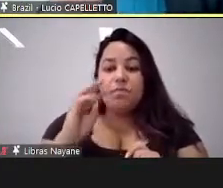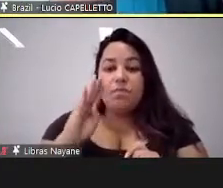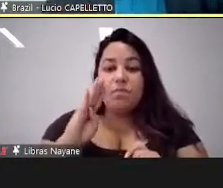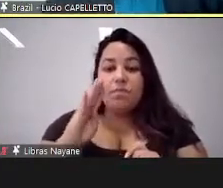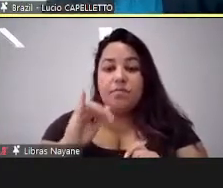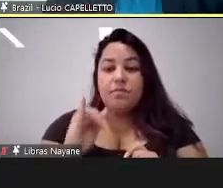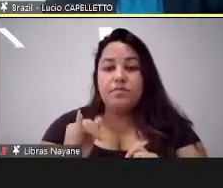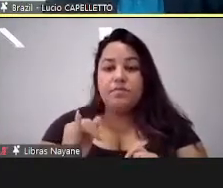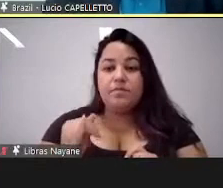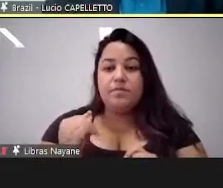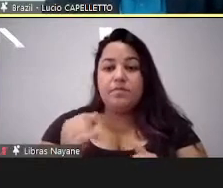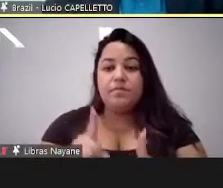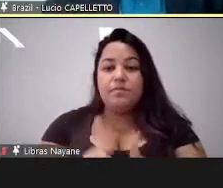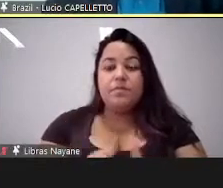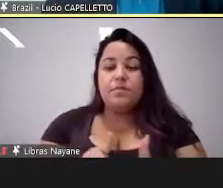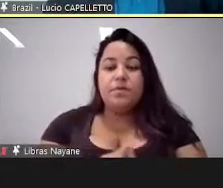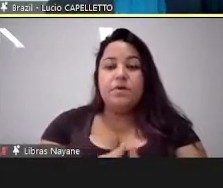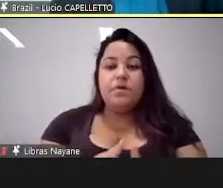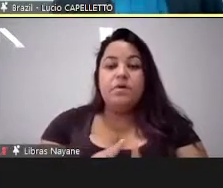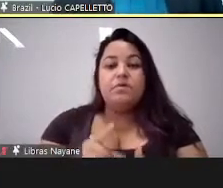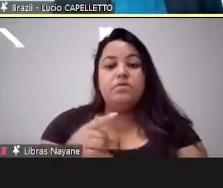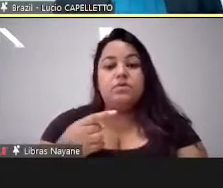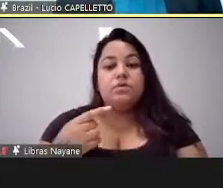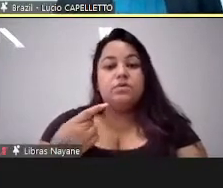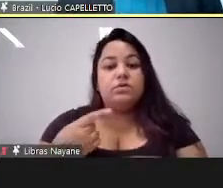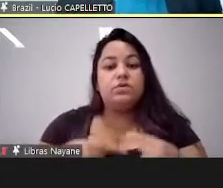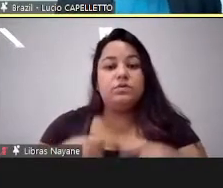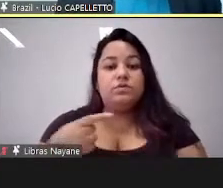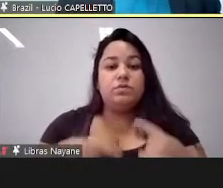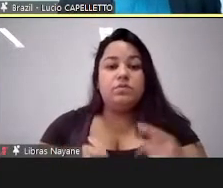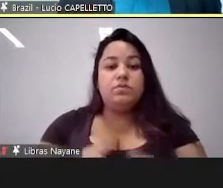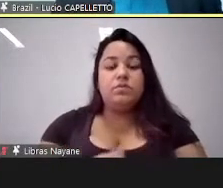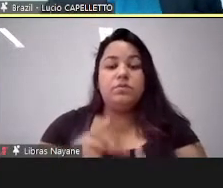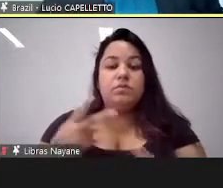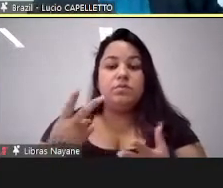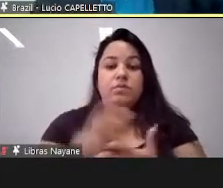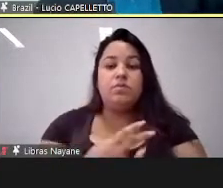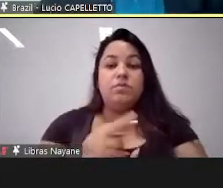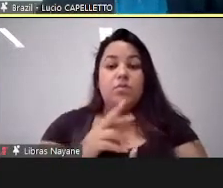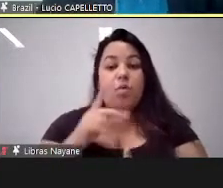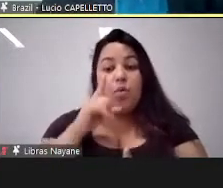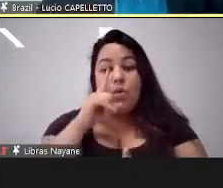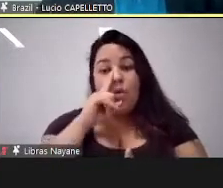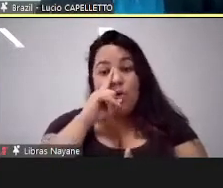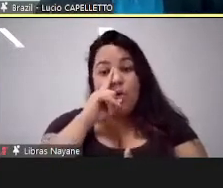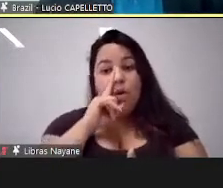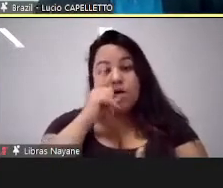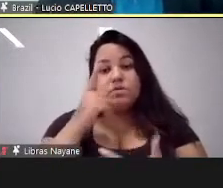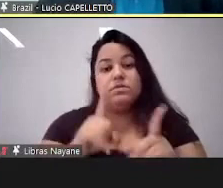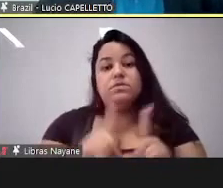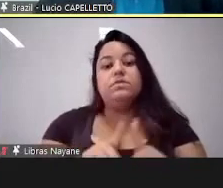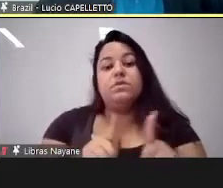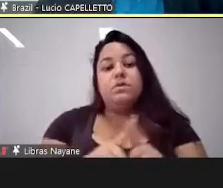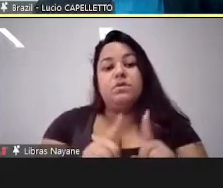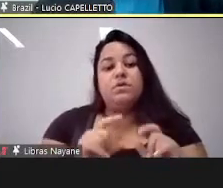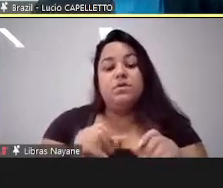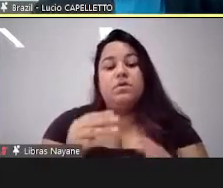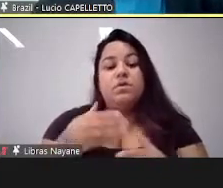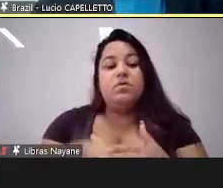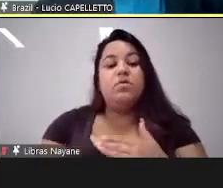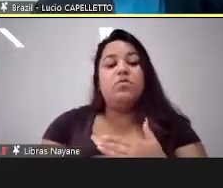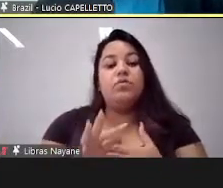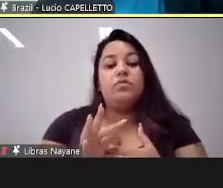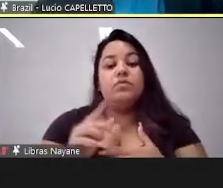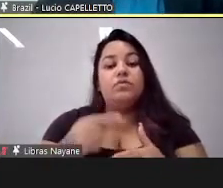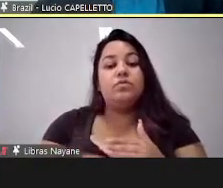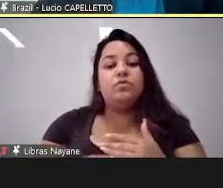1 percentage point, it means 10 million reais. So this affects the risks that we hold in